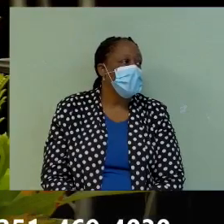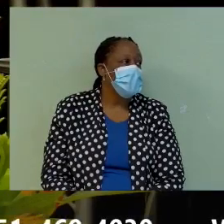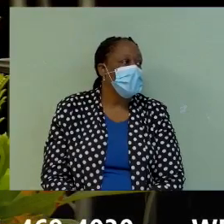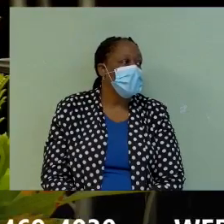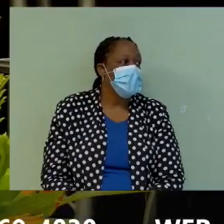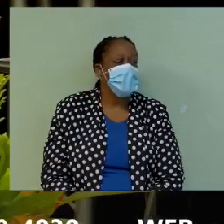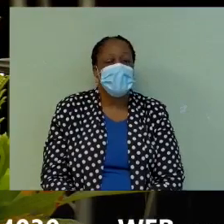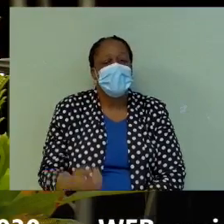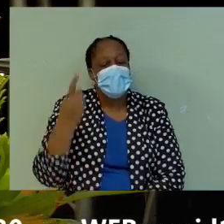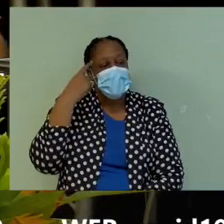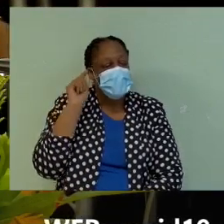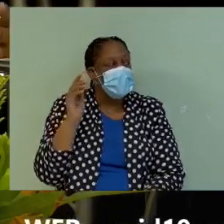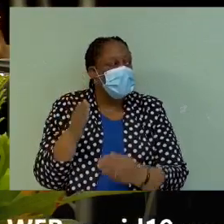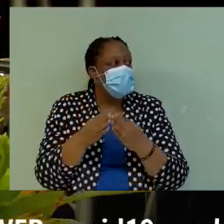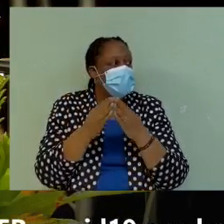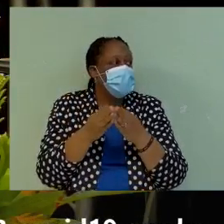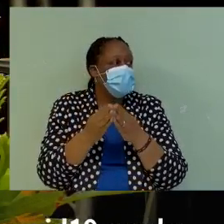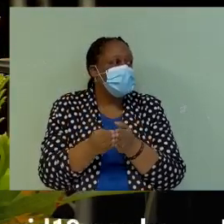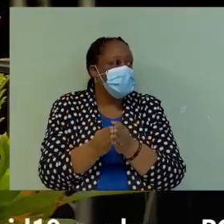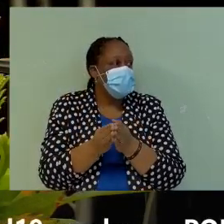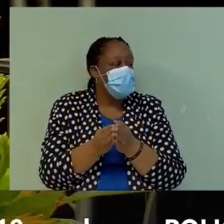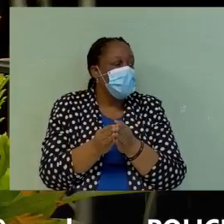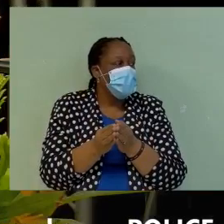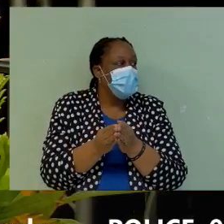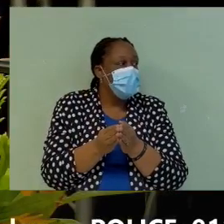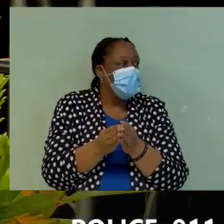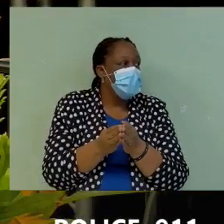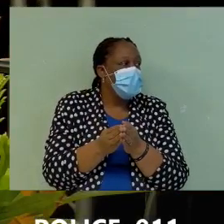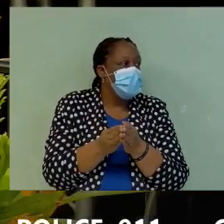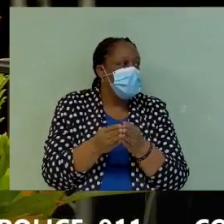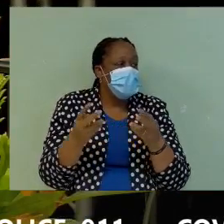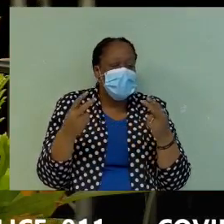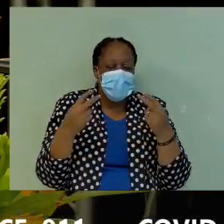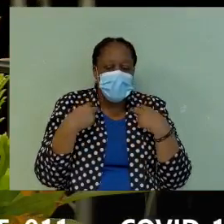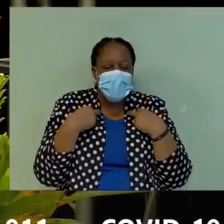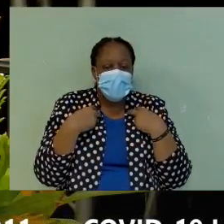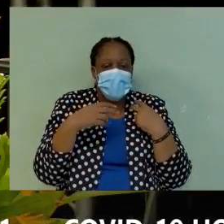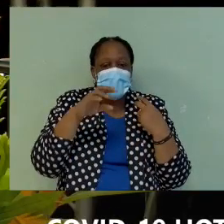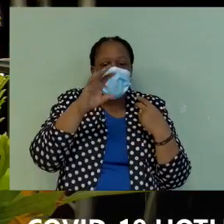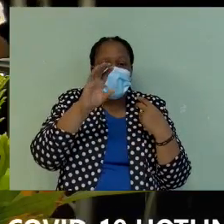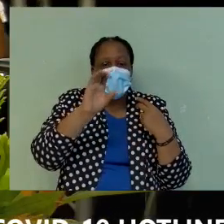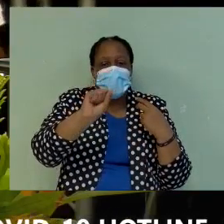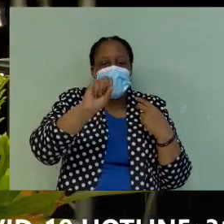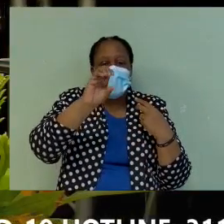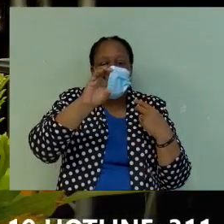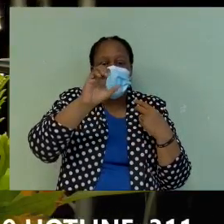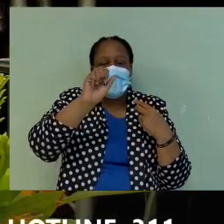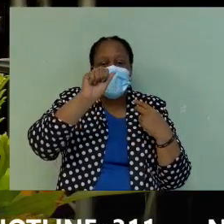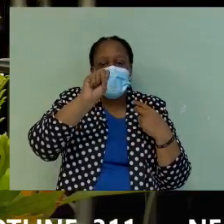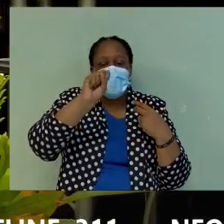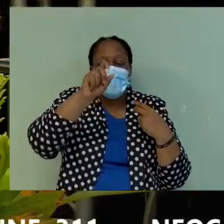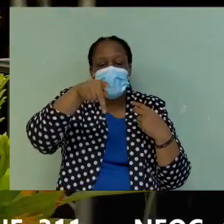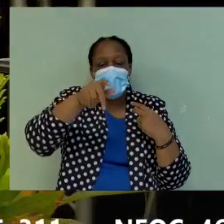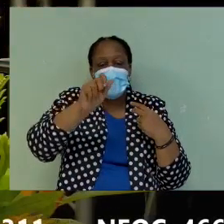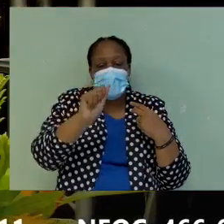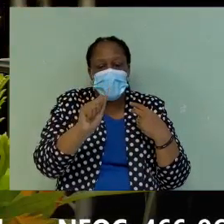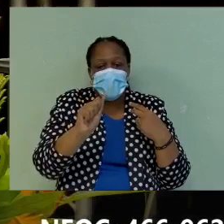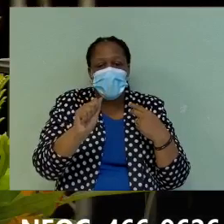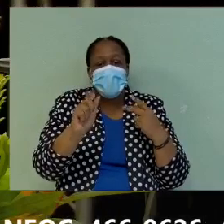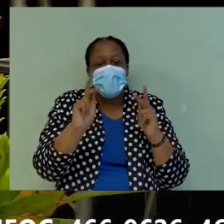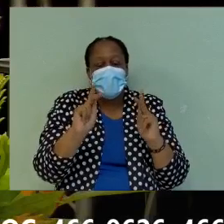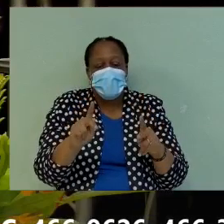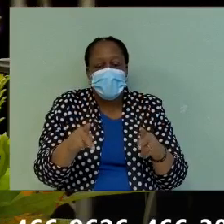made aware, due to the fact that we have the SCASPA security and other more controlled setting,